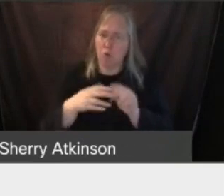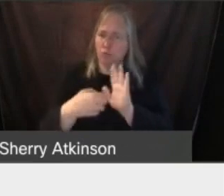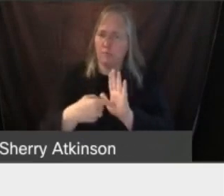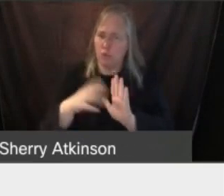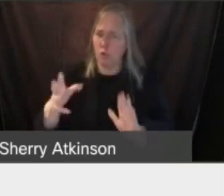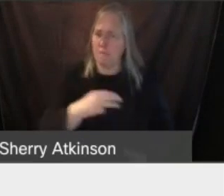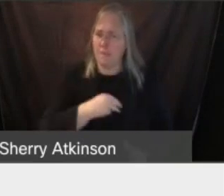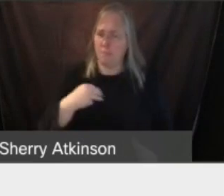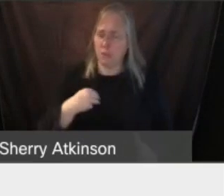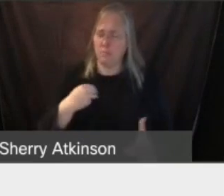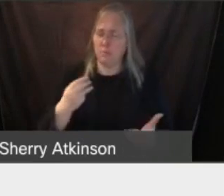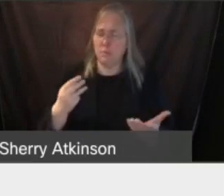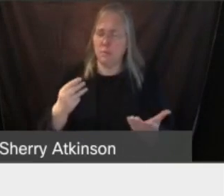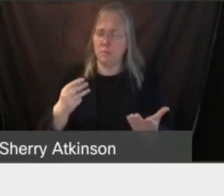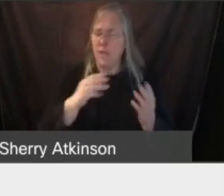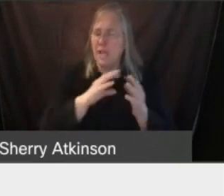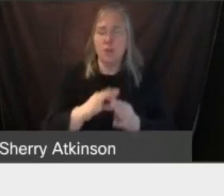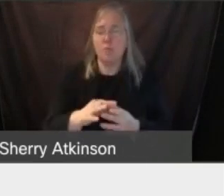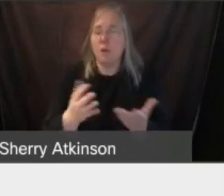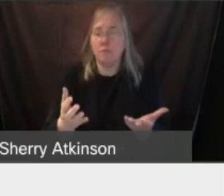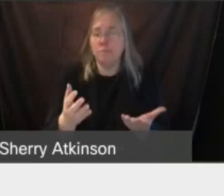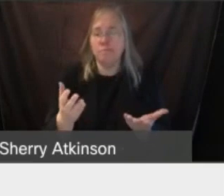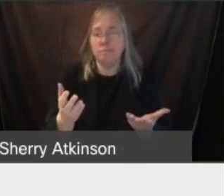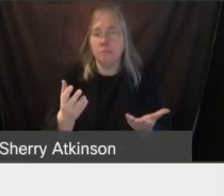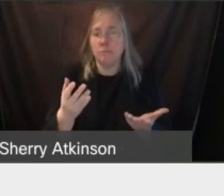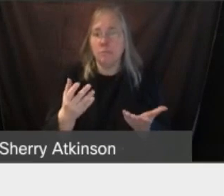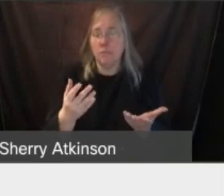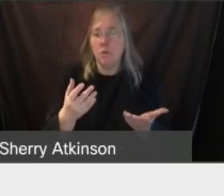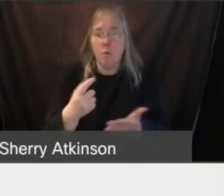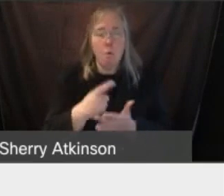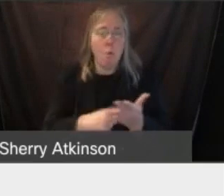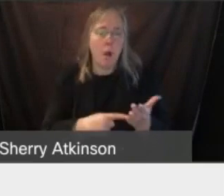membership, in terms of what's maybe